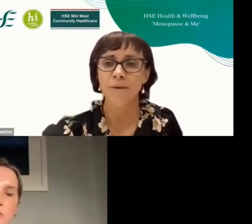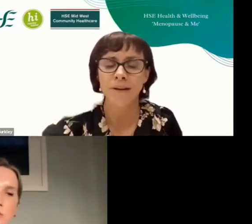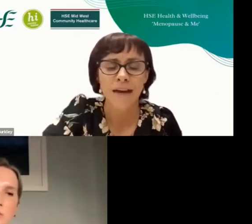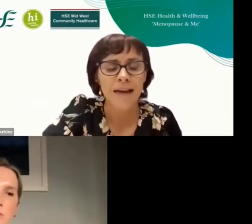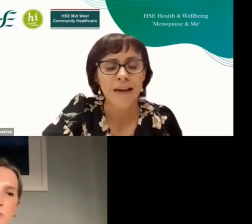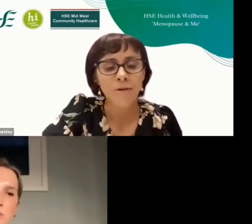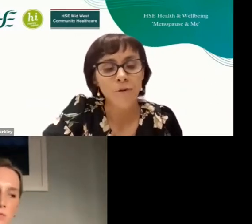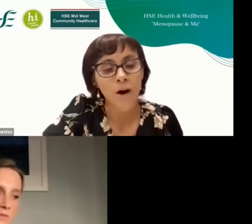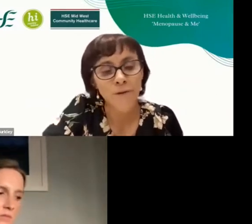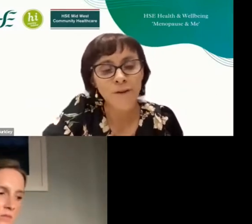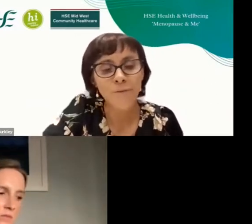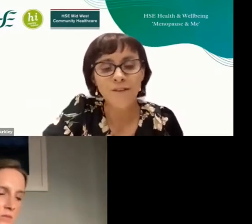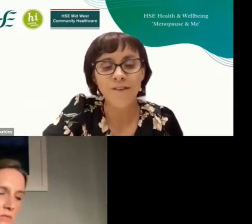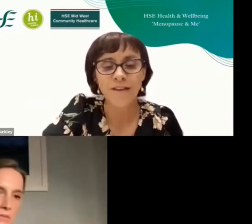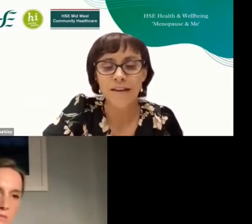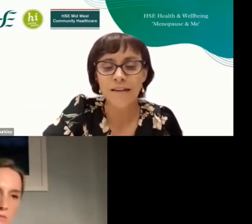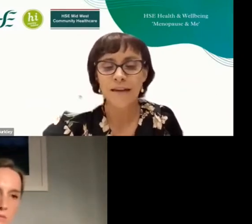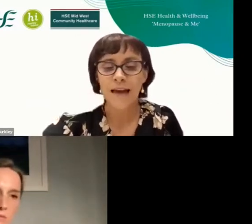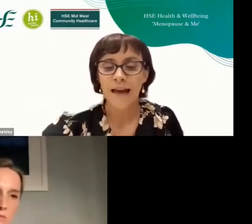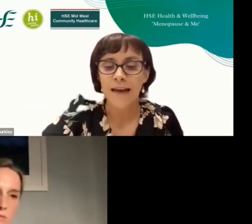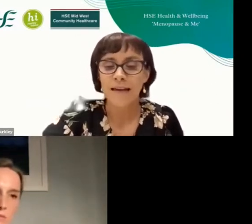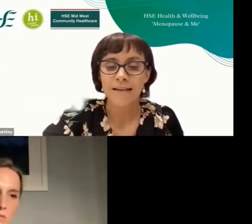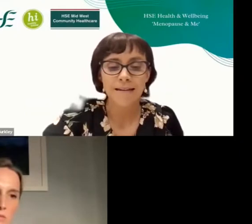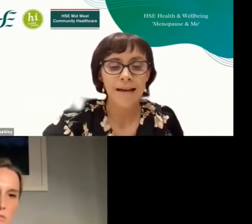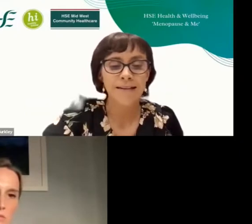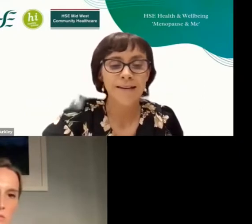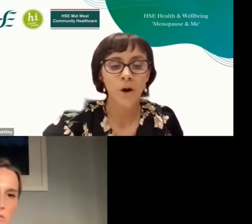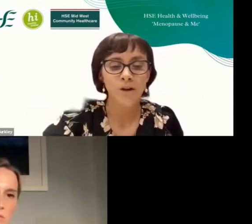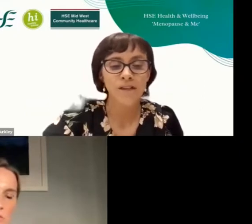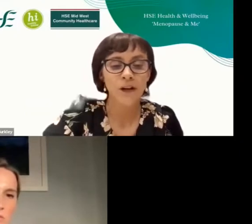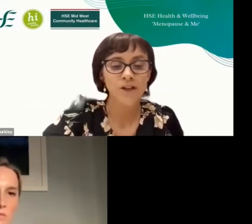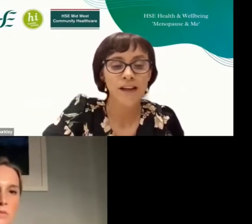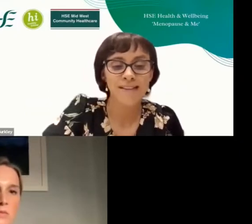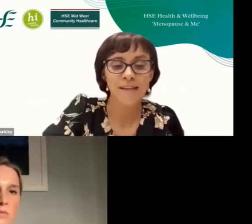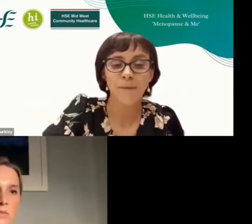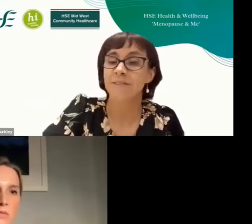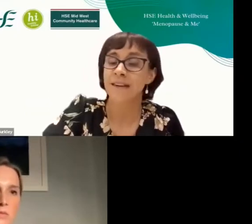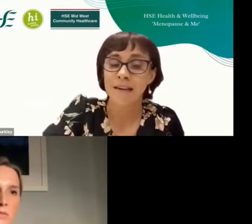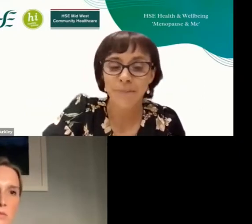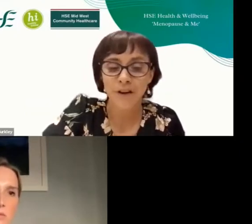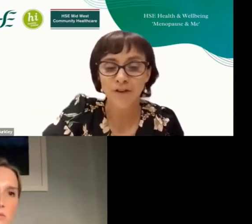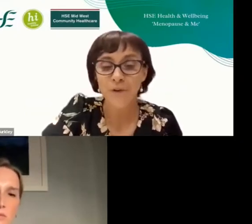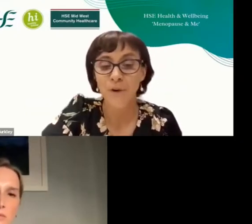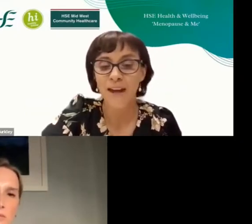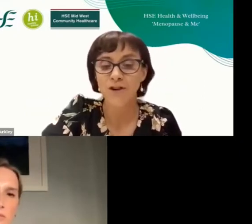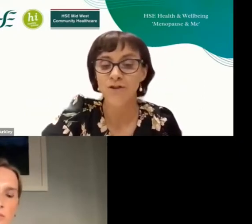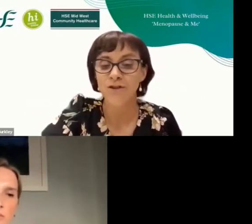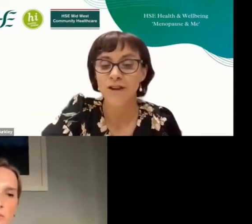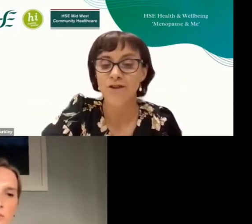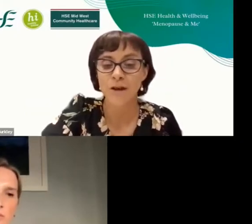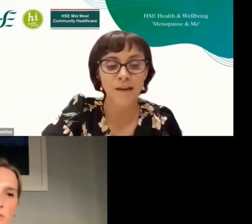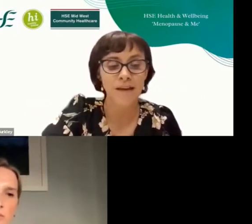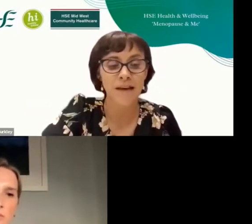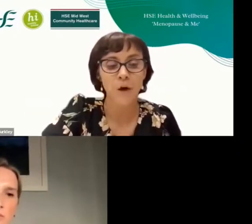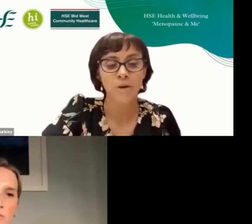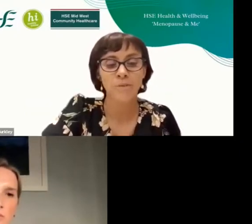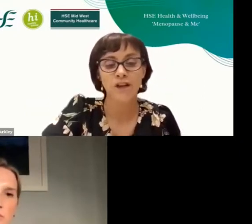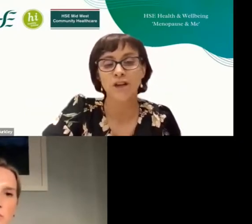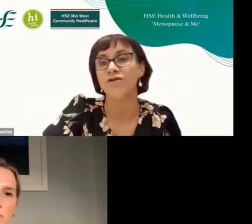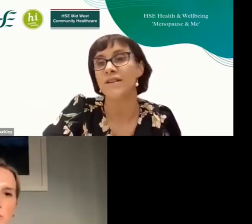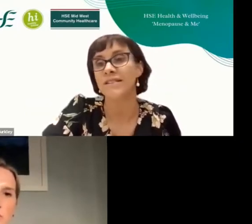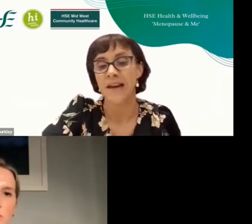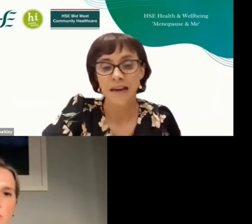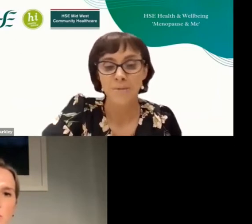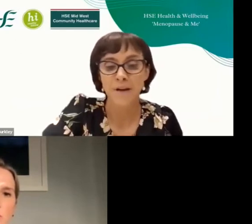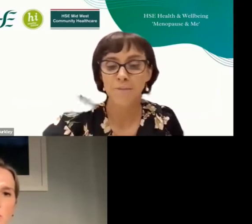what's that all about? So our first speaker tonight is a lady called Dr. Cassie Mc Veigh. She's a vocational trained GP with